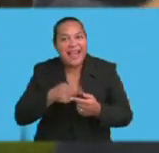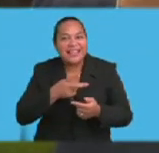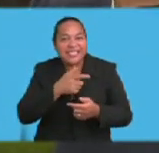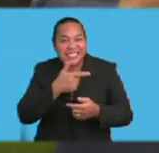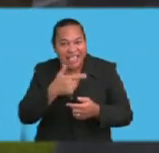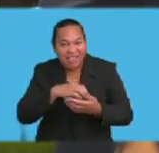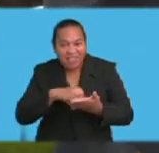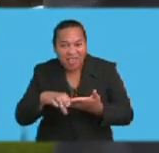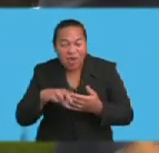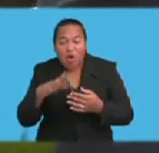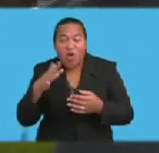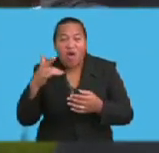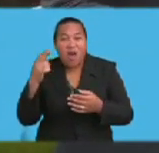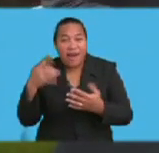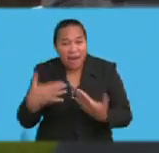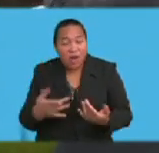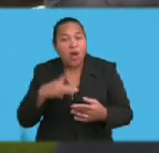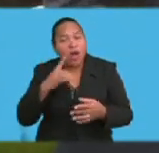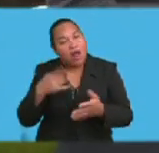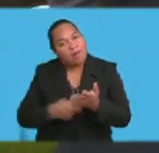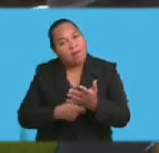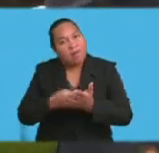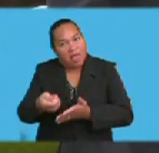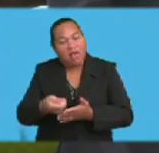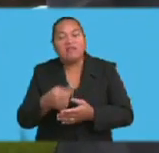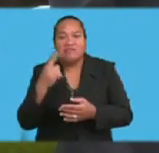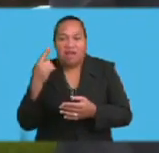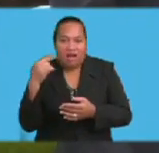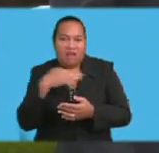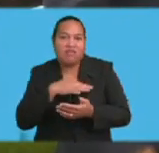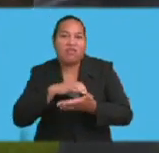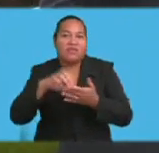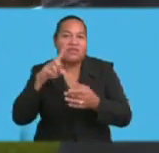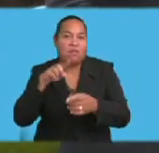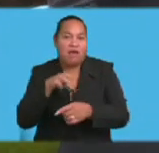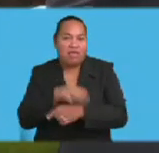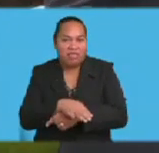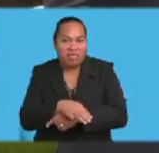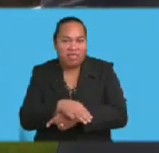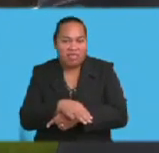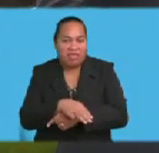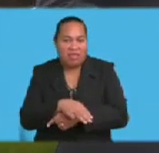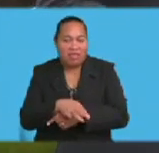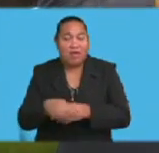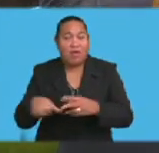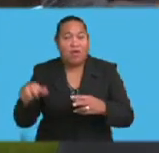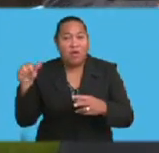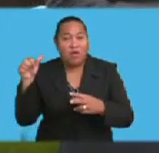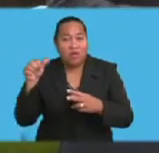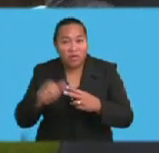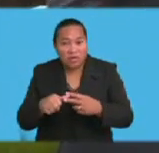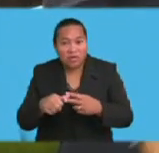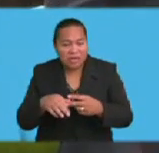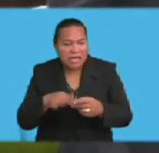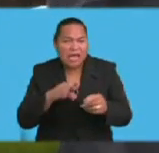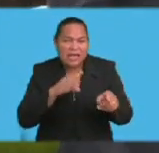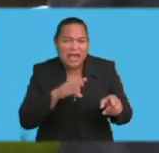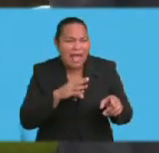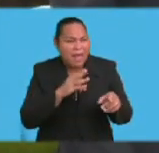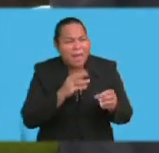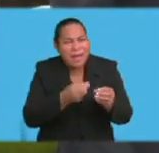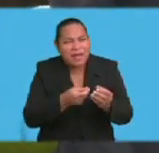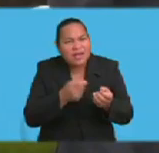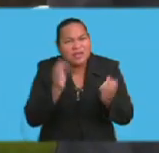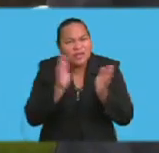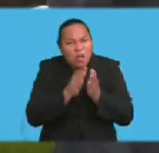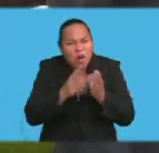or less than $100 are now getting paid at least $100 a month, notwithstanding the very small contribution they made to the